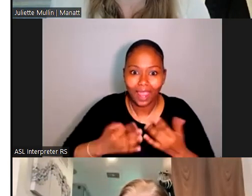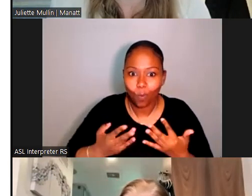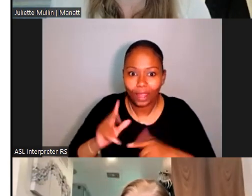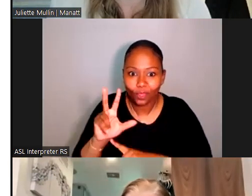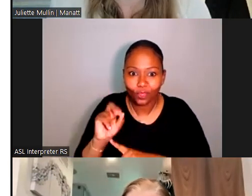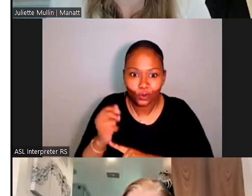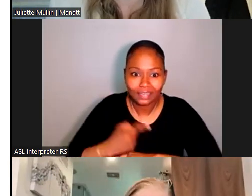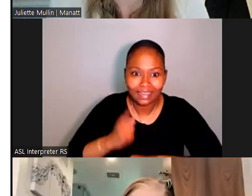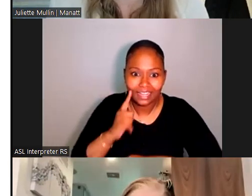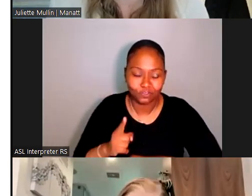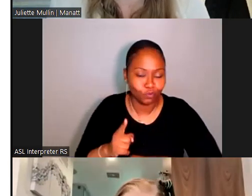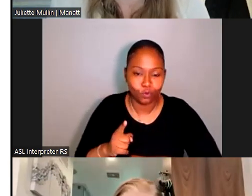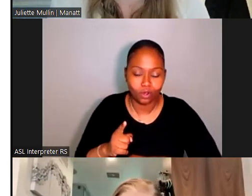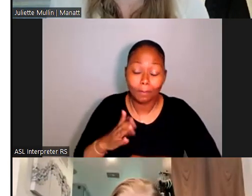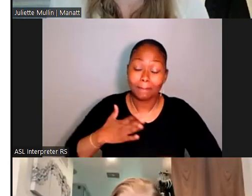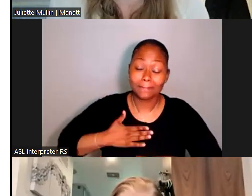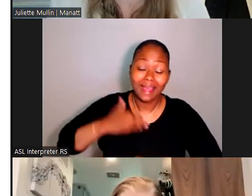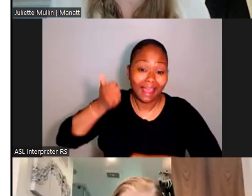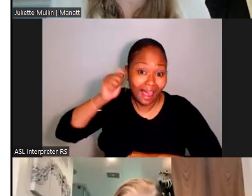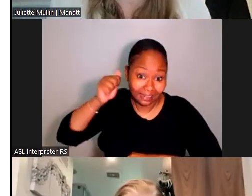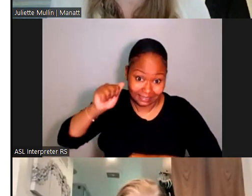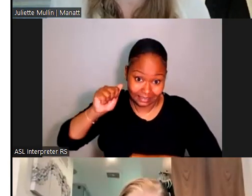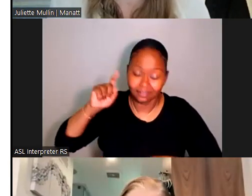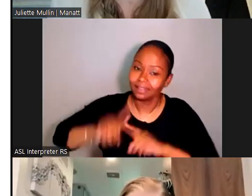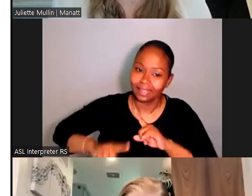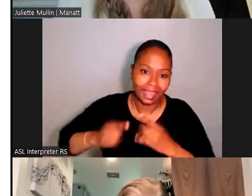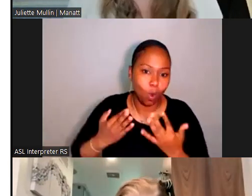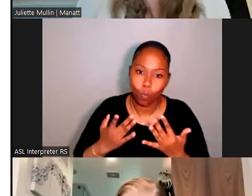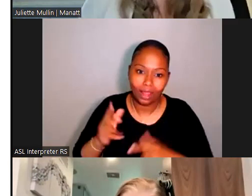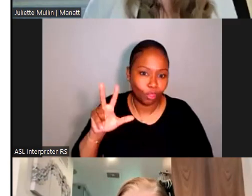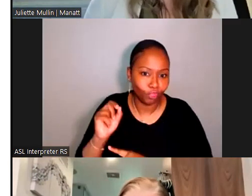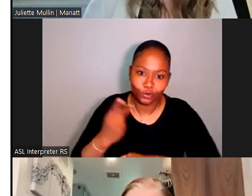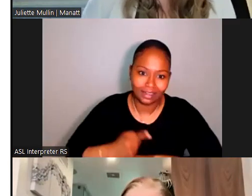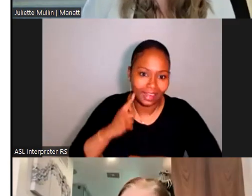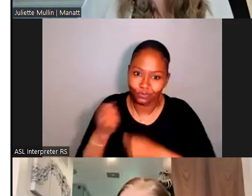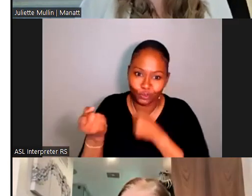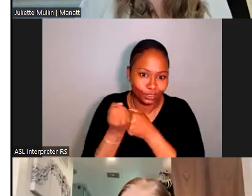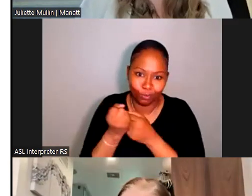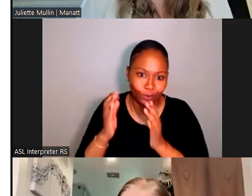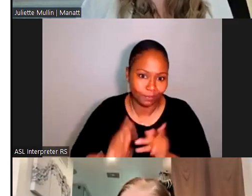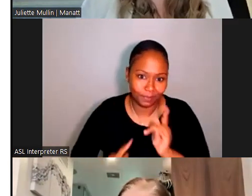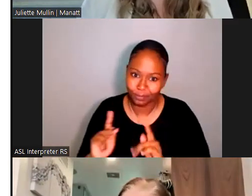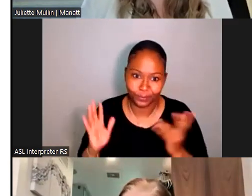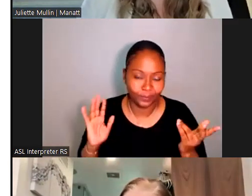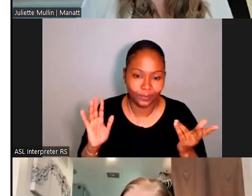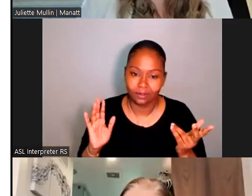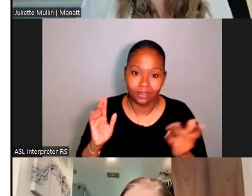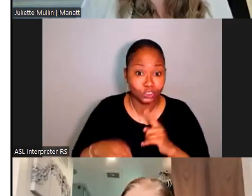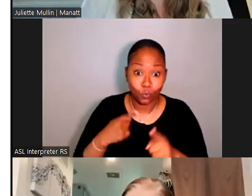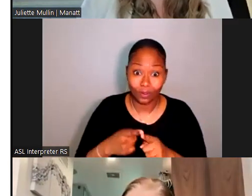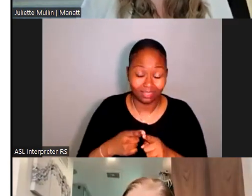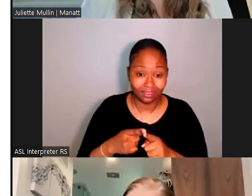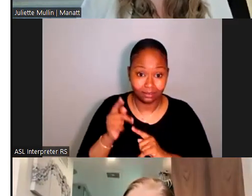She would not have anyone feeding her or giving her beverages. She's full support, right? And when staff was